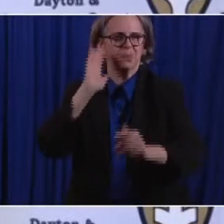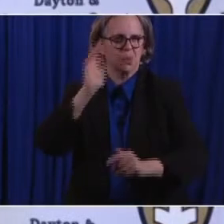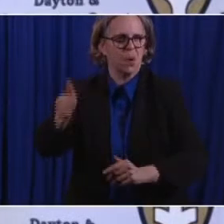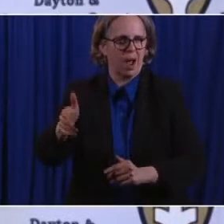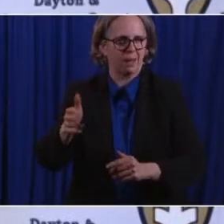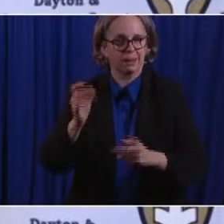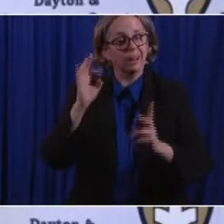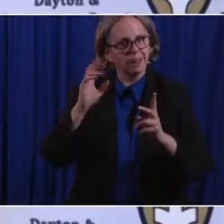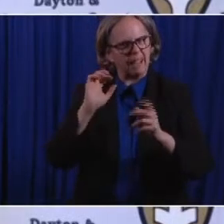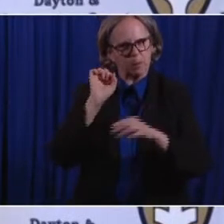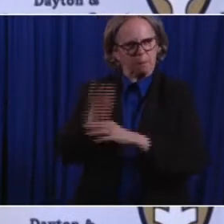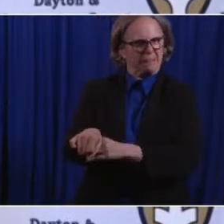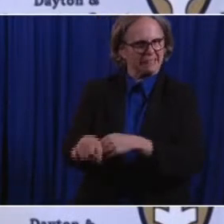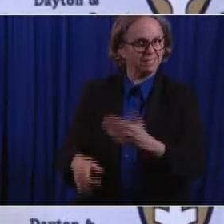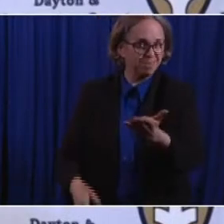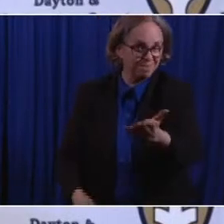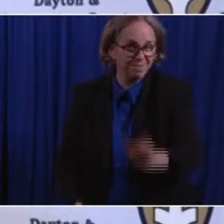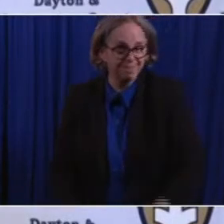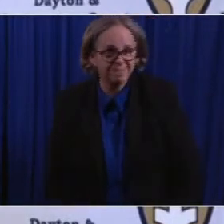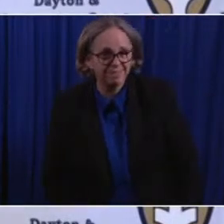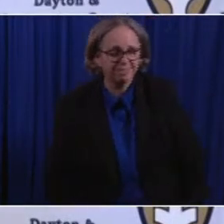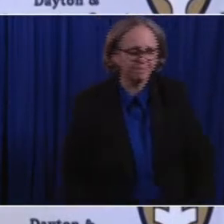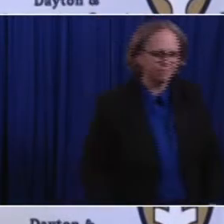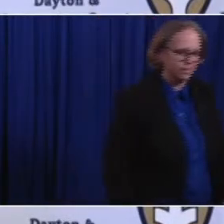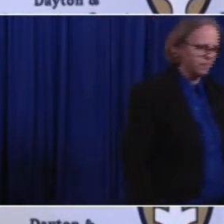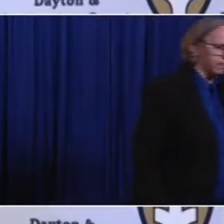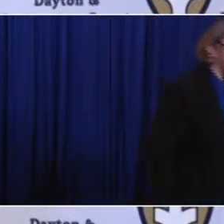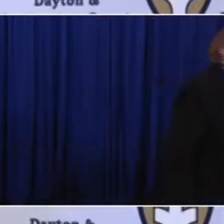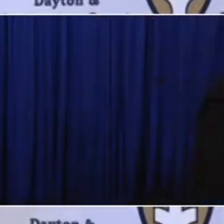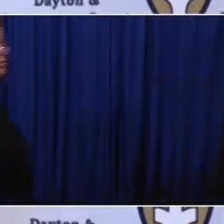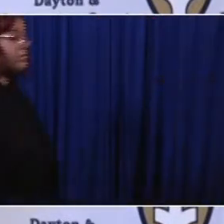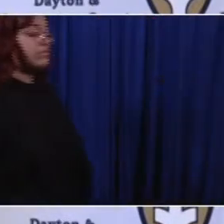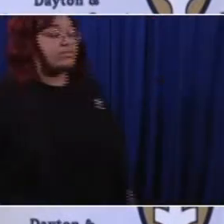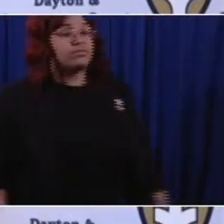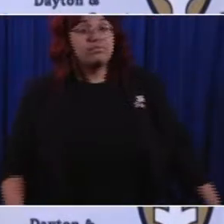Next question online is from Jordan Vanderberg at WEWS in Cleveland.